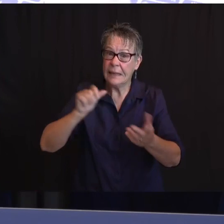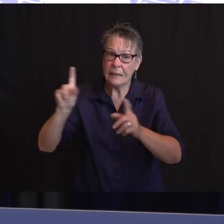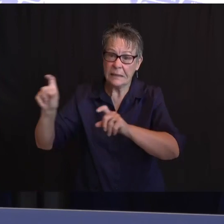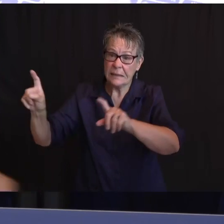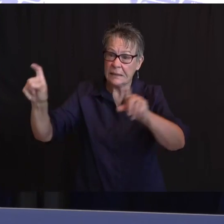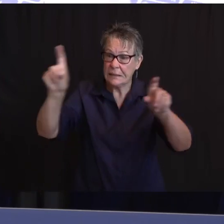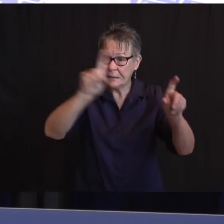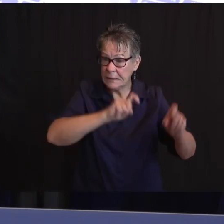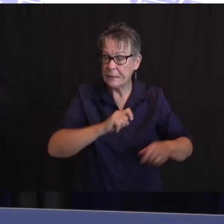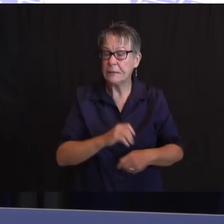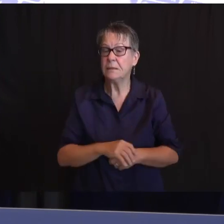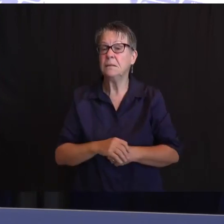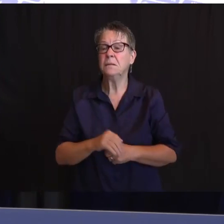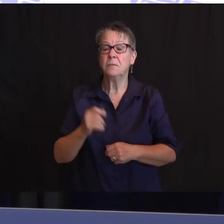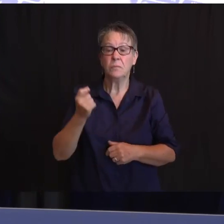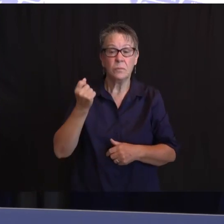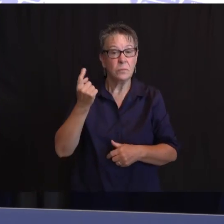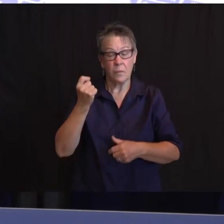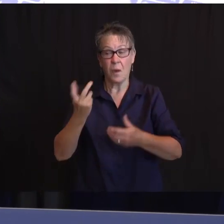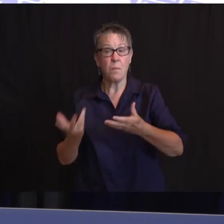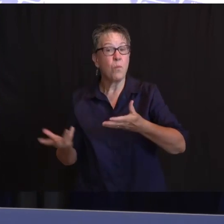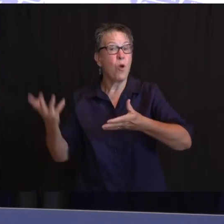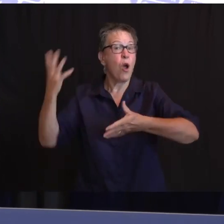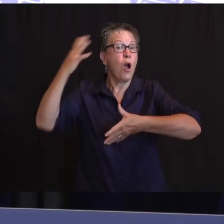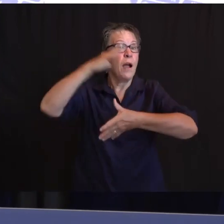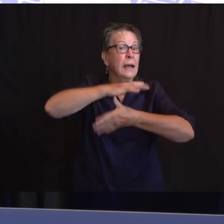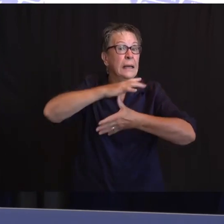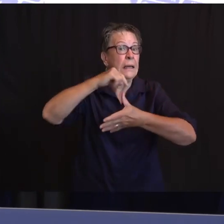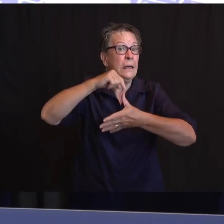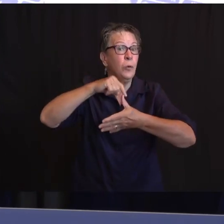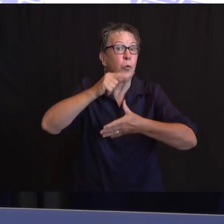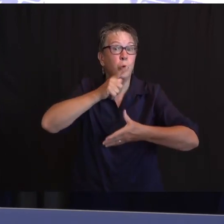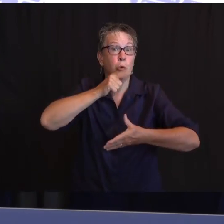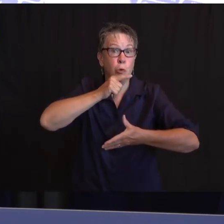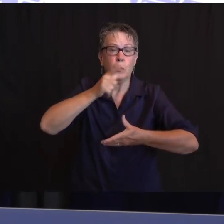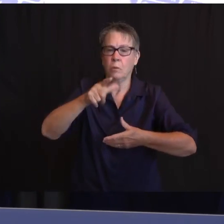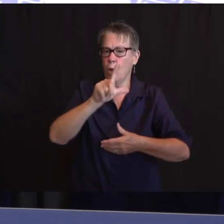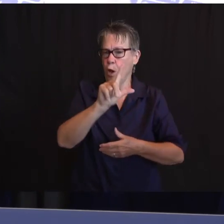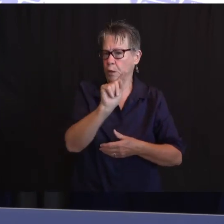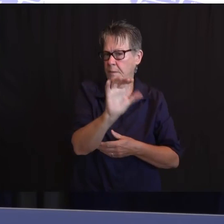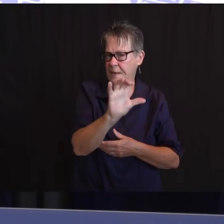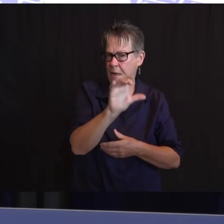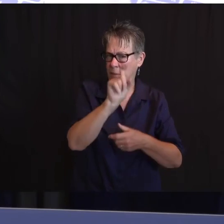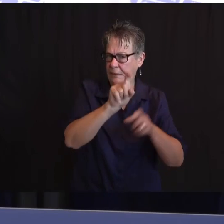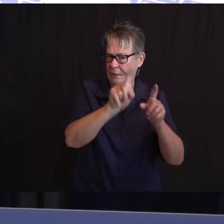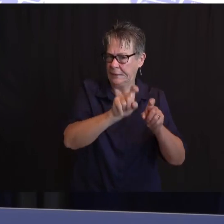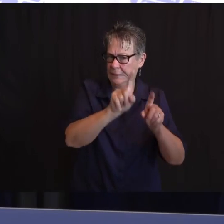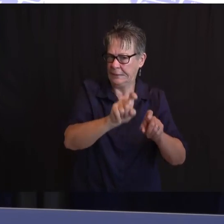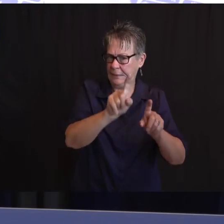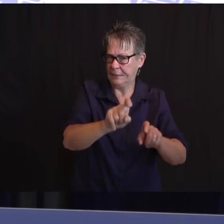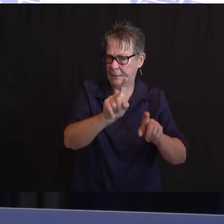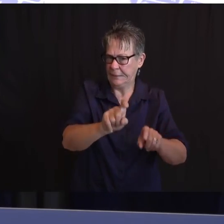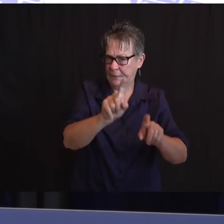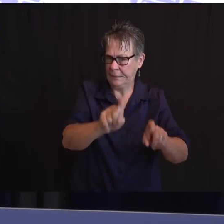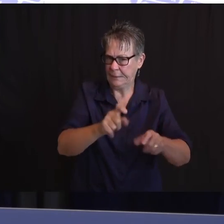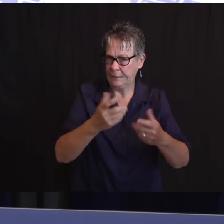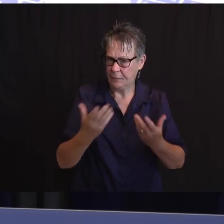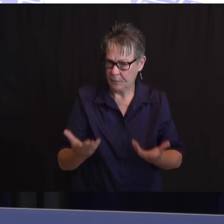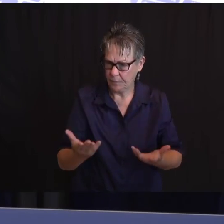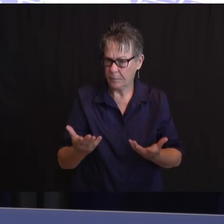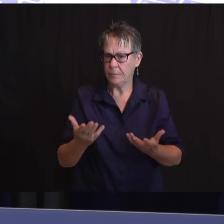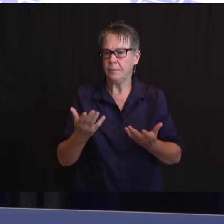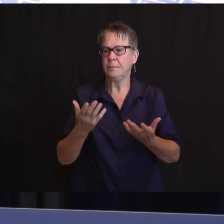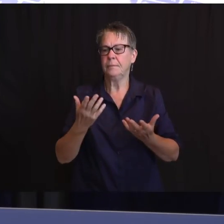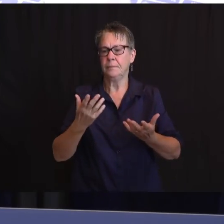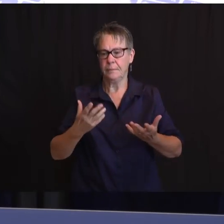of long-term care staff, returning a 1% positivity, and 355,000 tests on